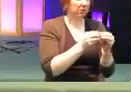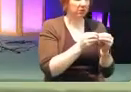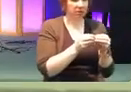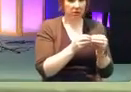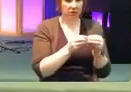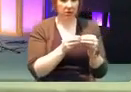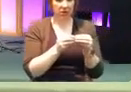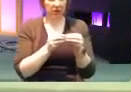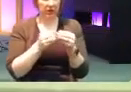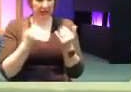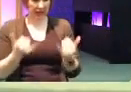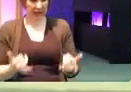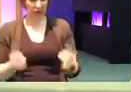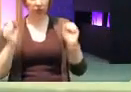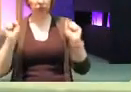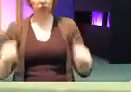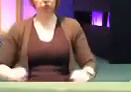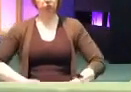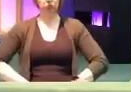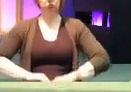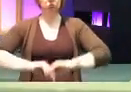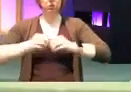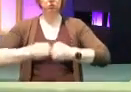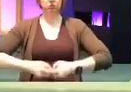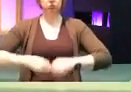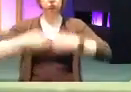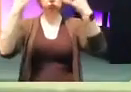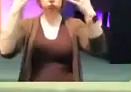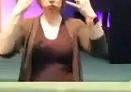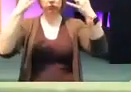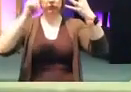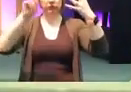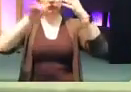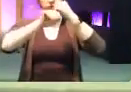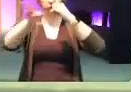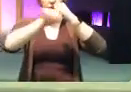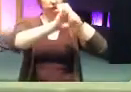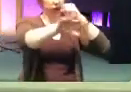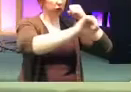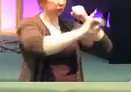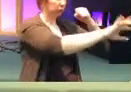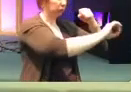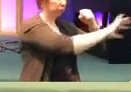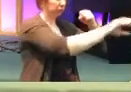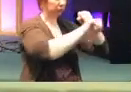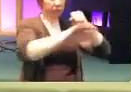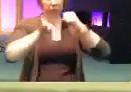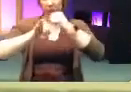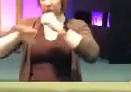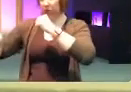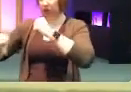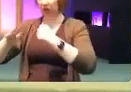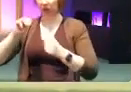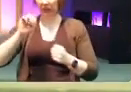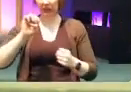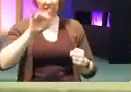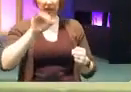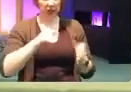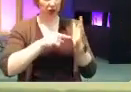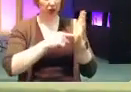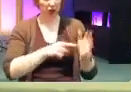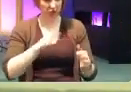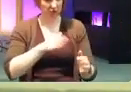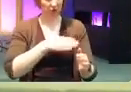It is mainstream. And not only is it mainstream broadcast all over the media and all over shows and music right